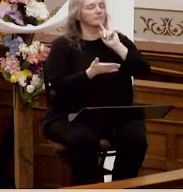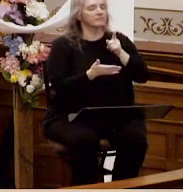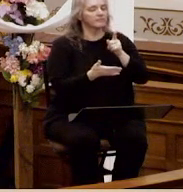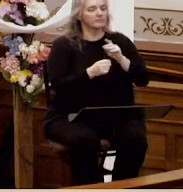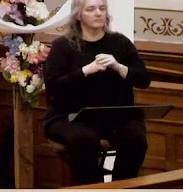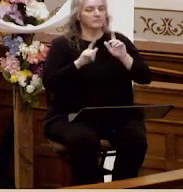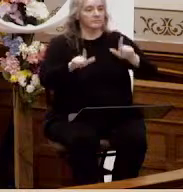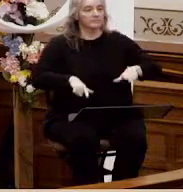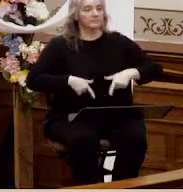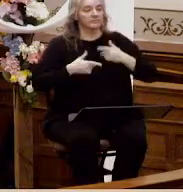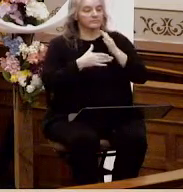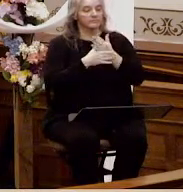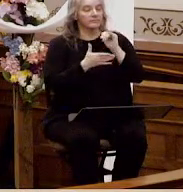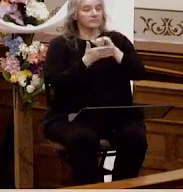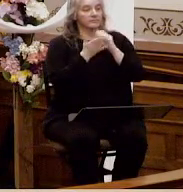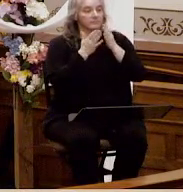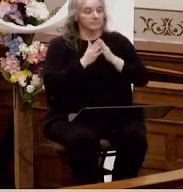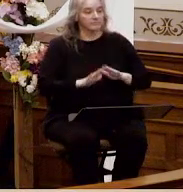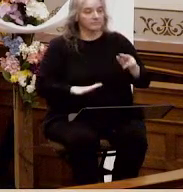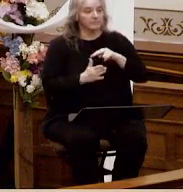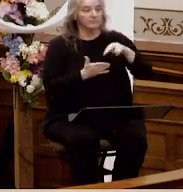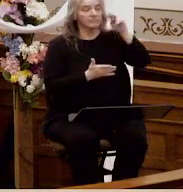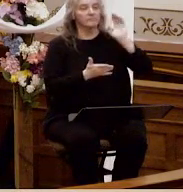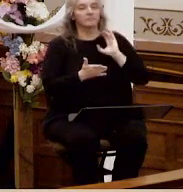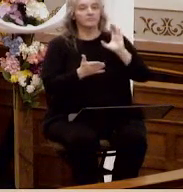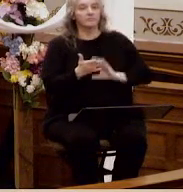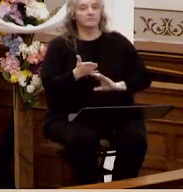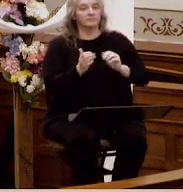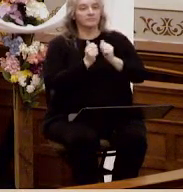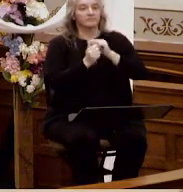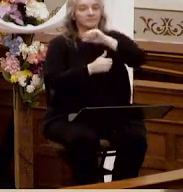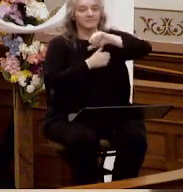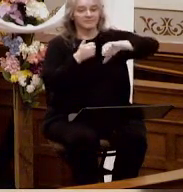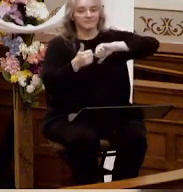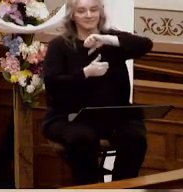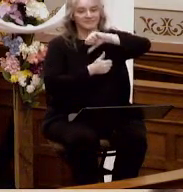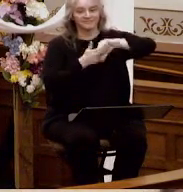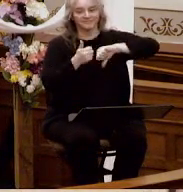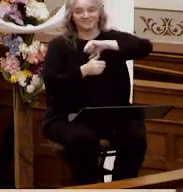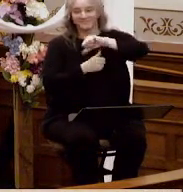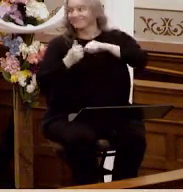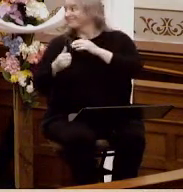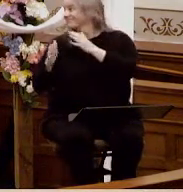Let us share that peace of the risen Christ with one another.